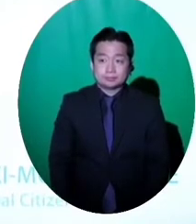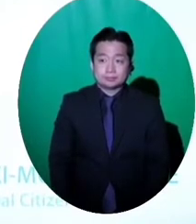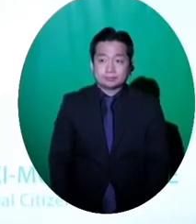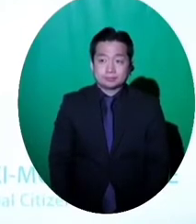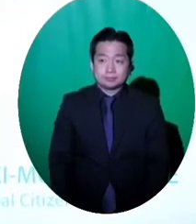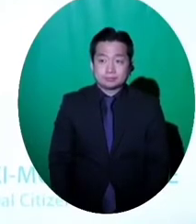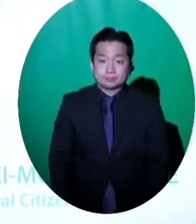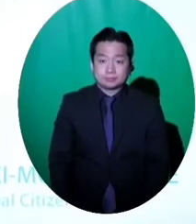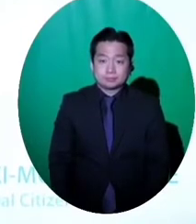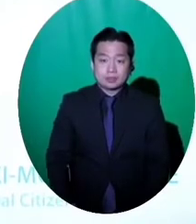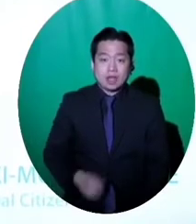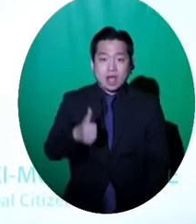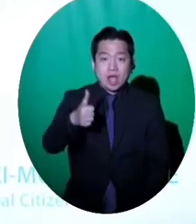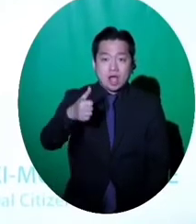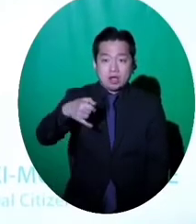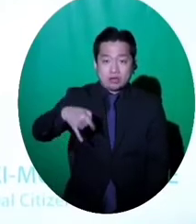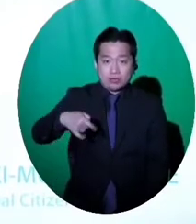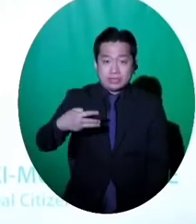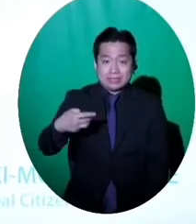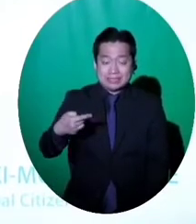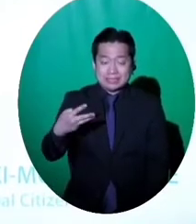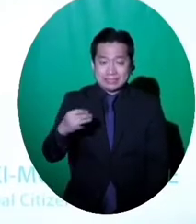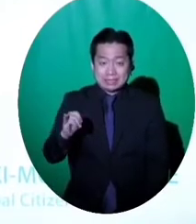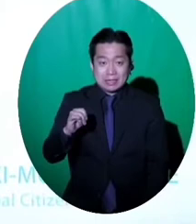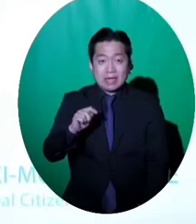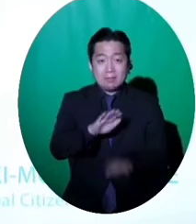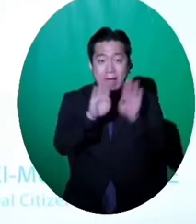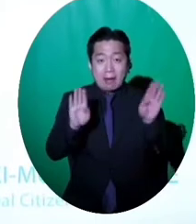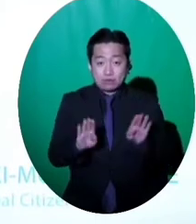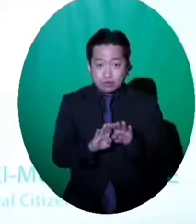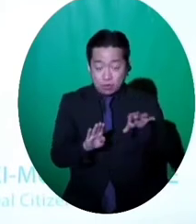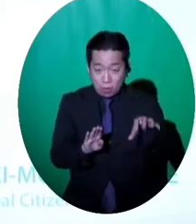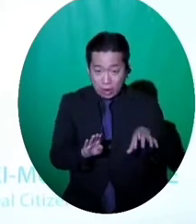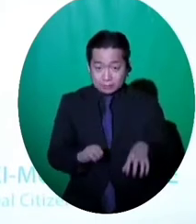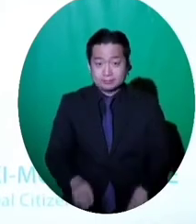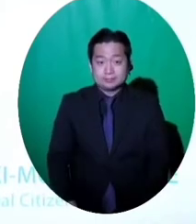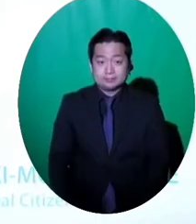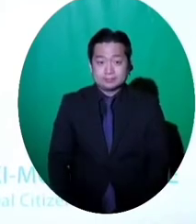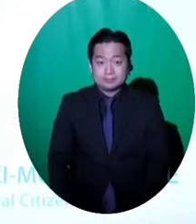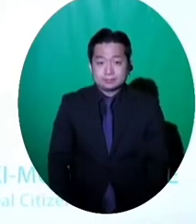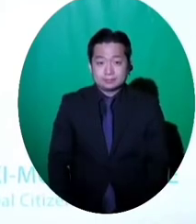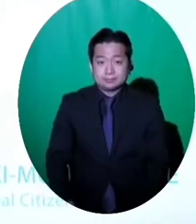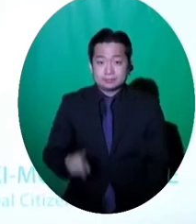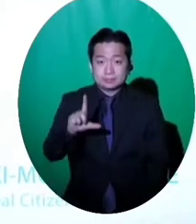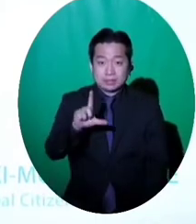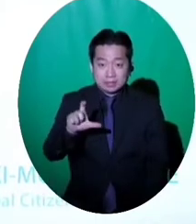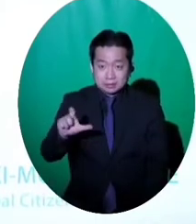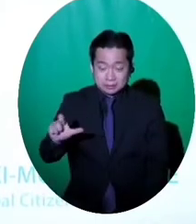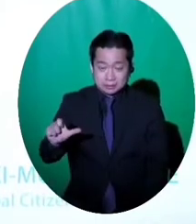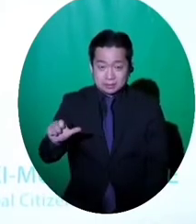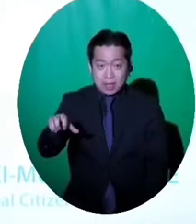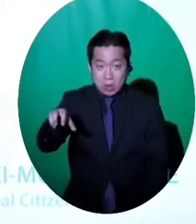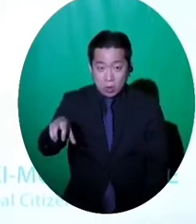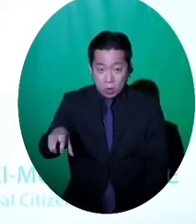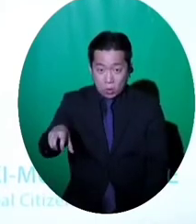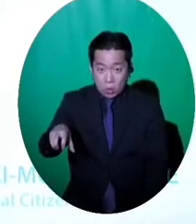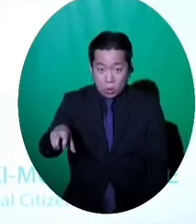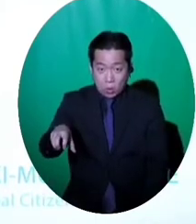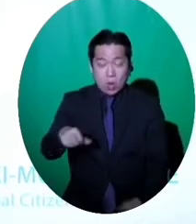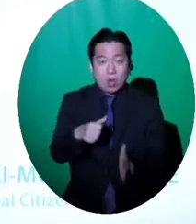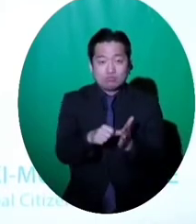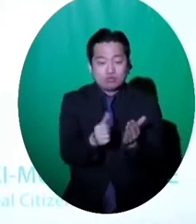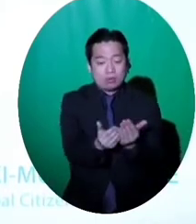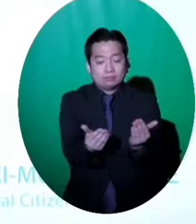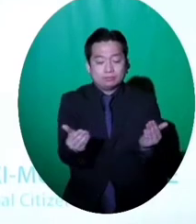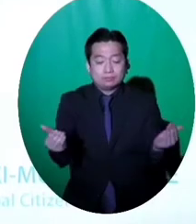of American Art, Los Angeles County Museum of Art, and more. And he was a